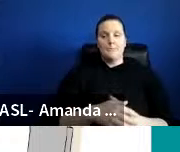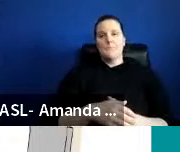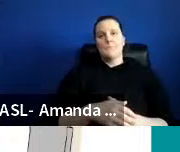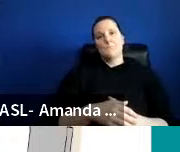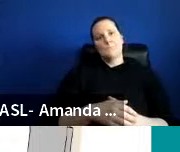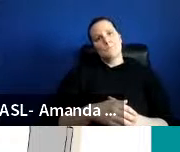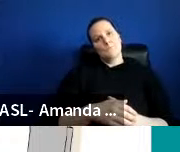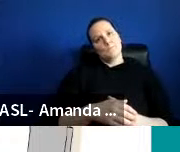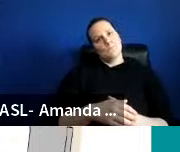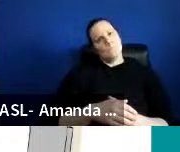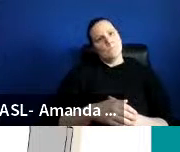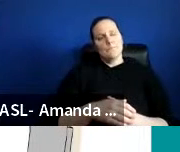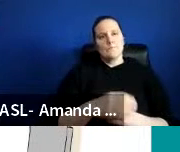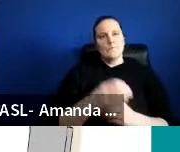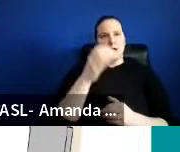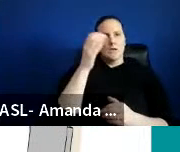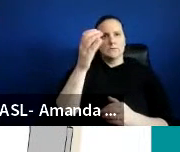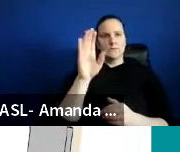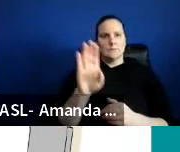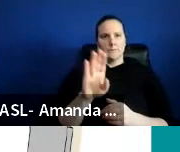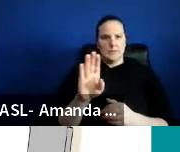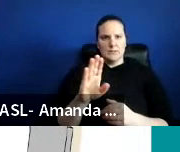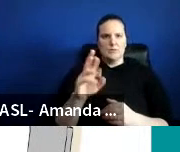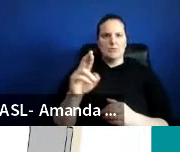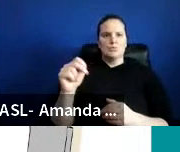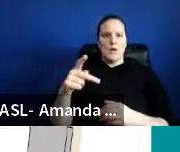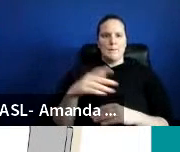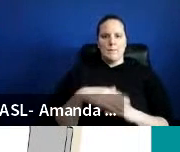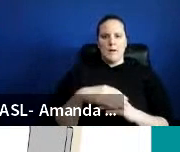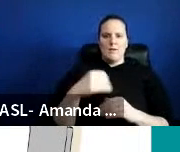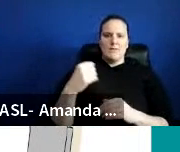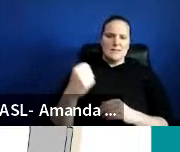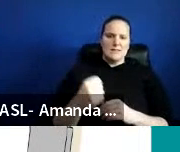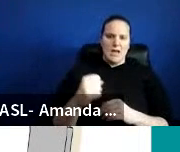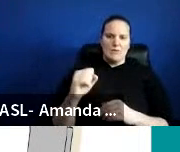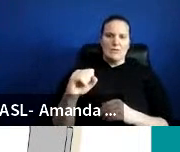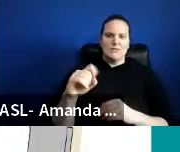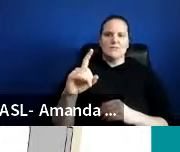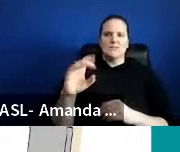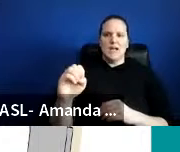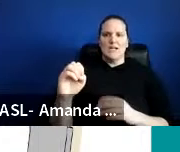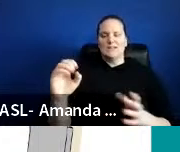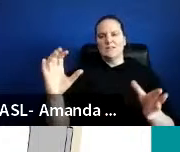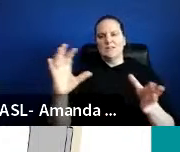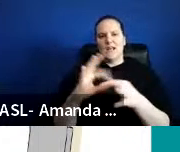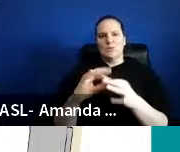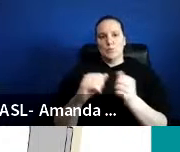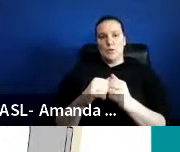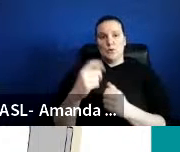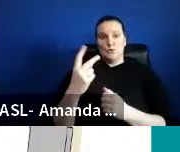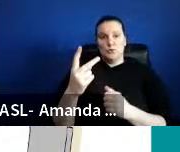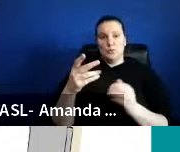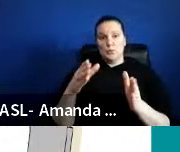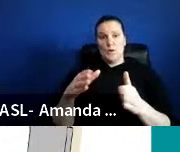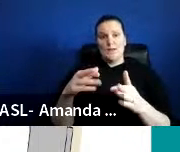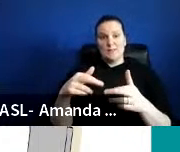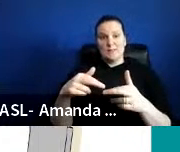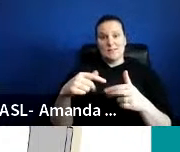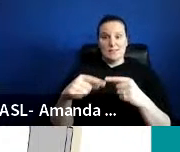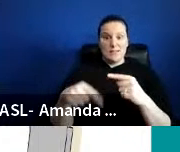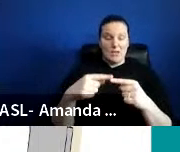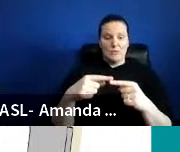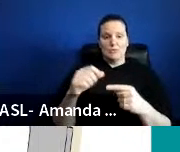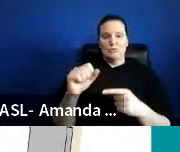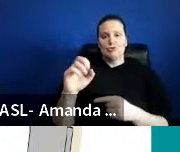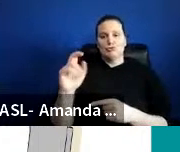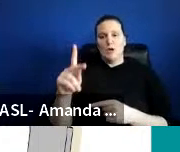So on concept B, similarly, there's a ramp on the south side connected to this 2-way cycle track here, and then an elevator on both